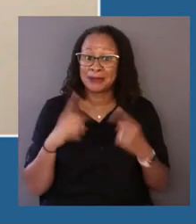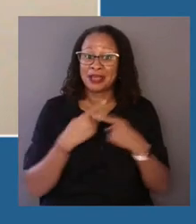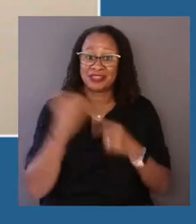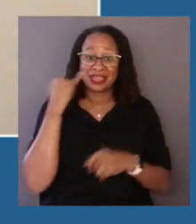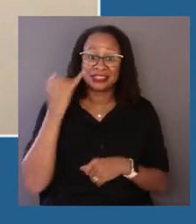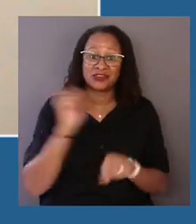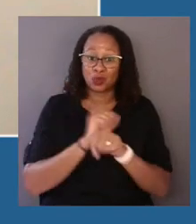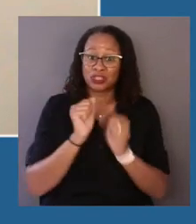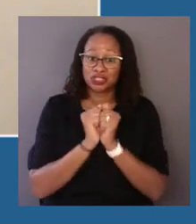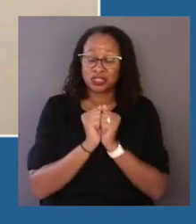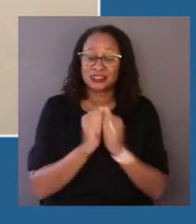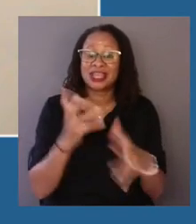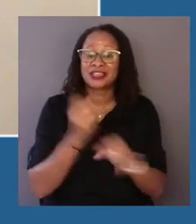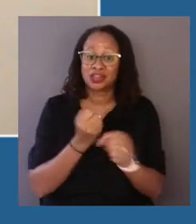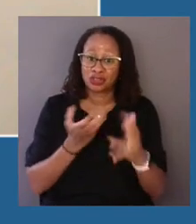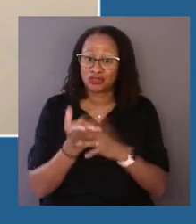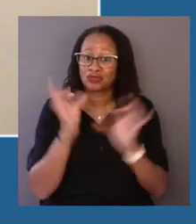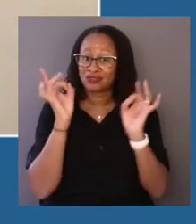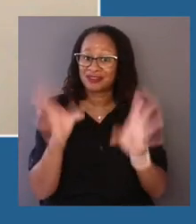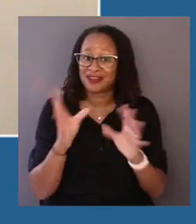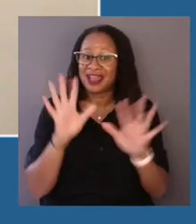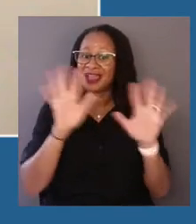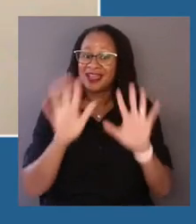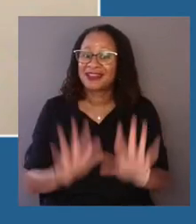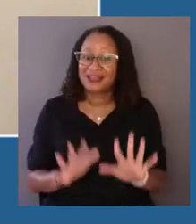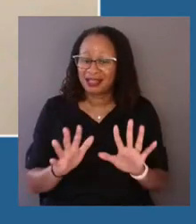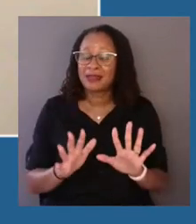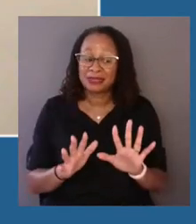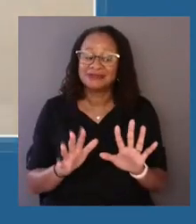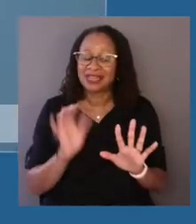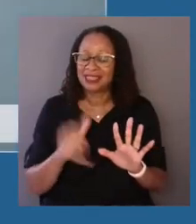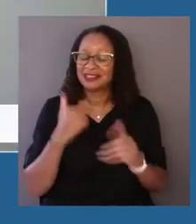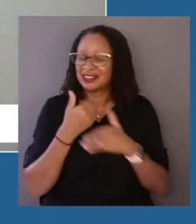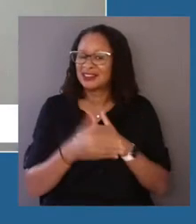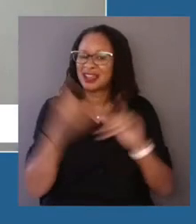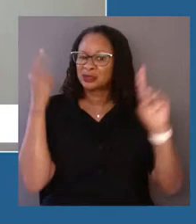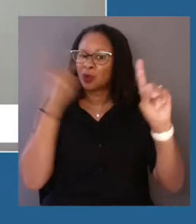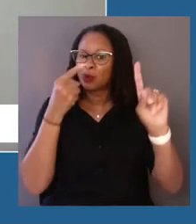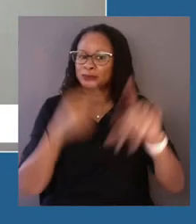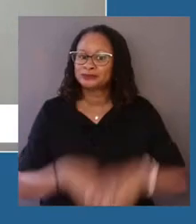getting through the crisis, and the climate crisis is the next frontier of that.